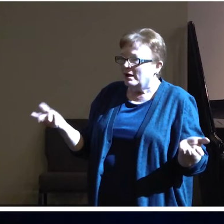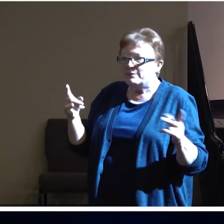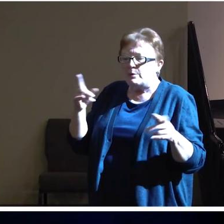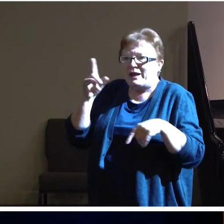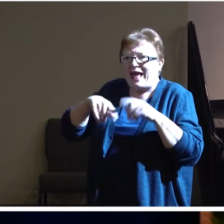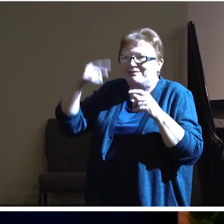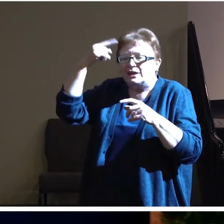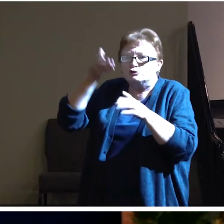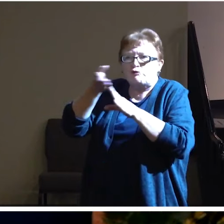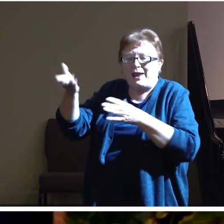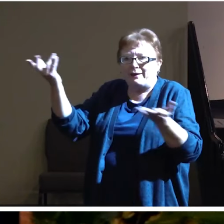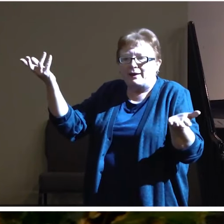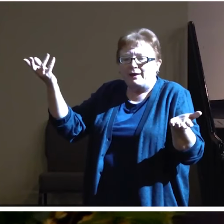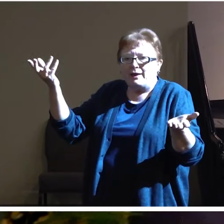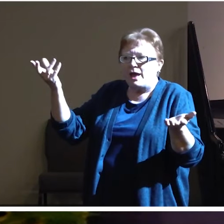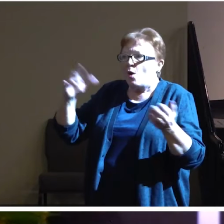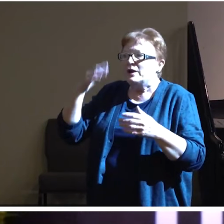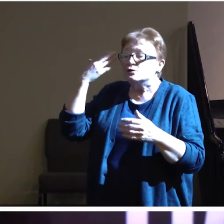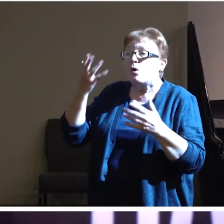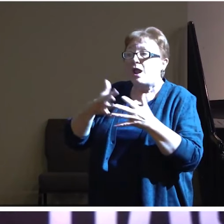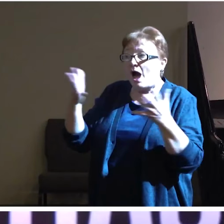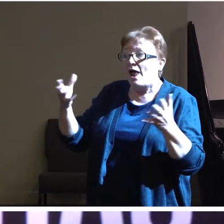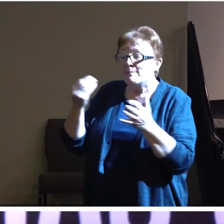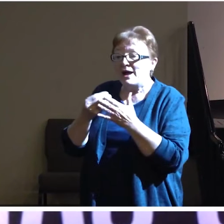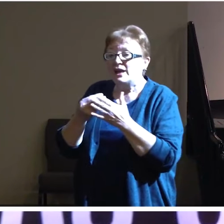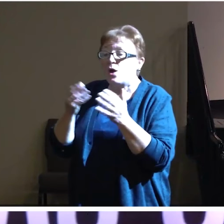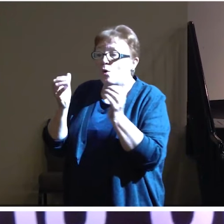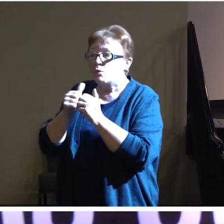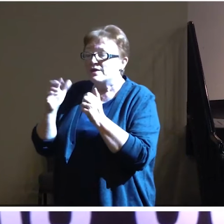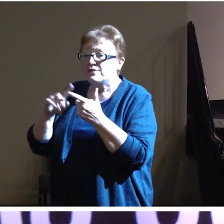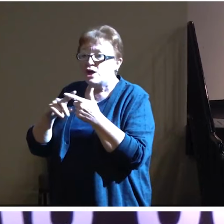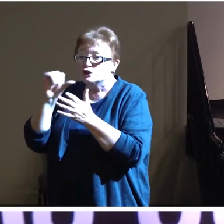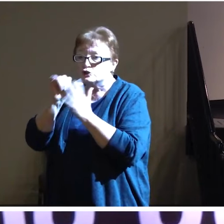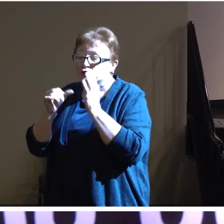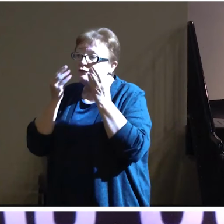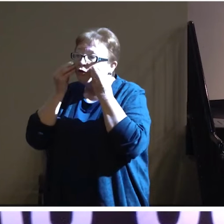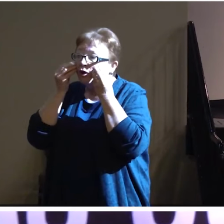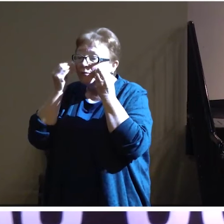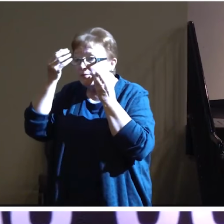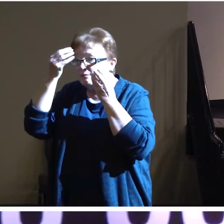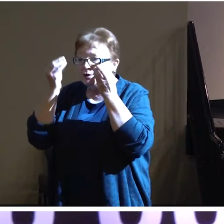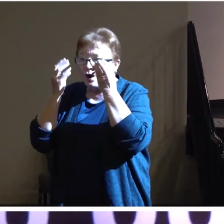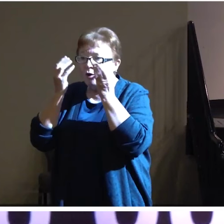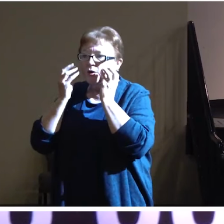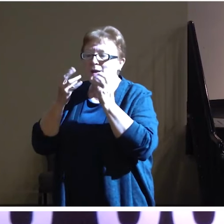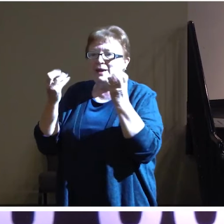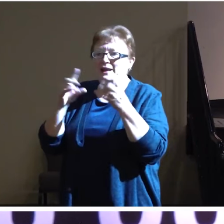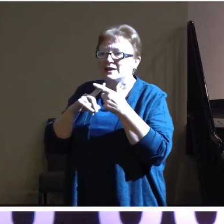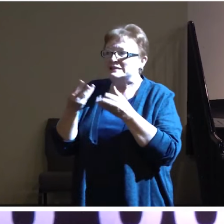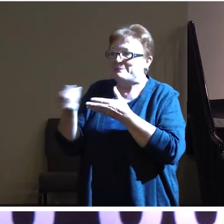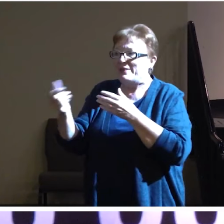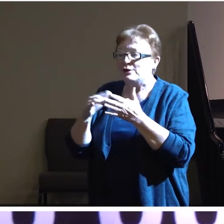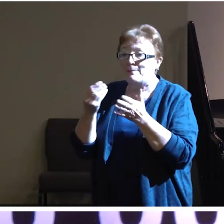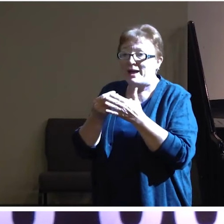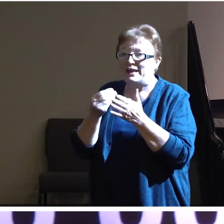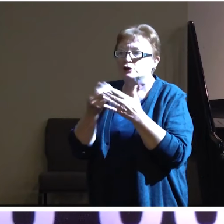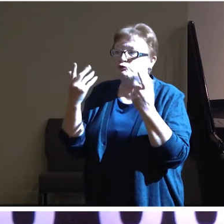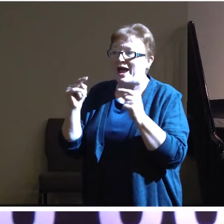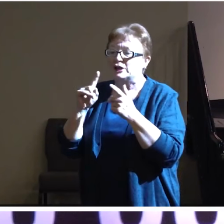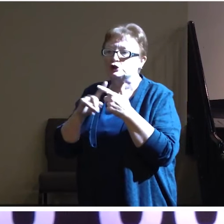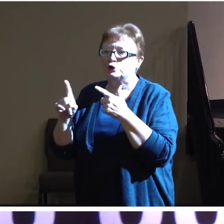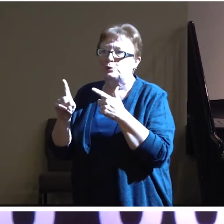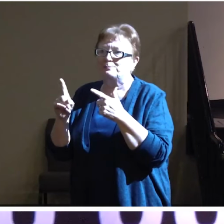We know there's a lot of money in cosmetic surgery as well. A lot of people spend their treasures trying